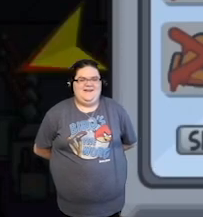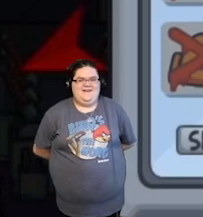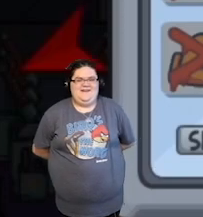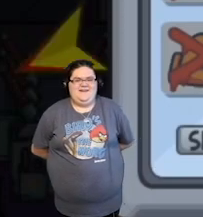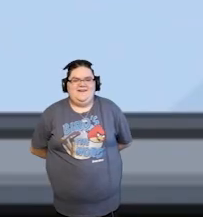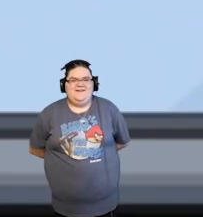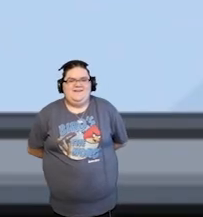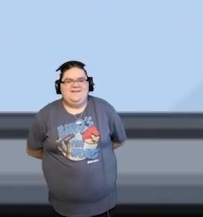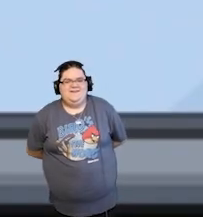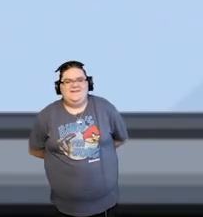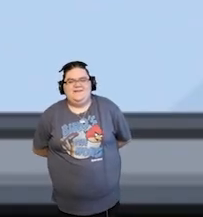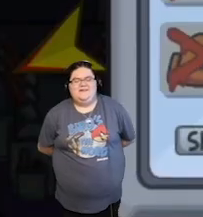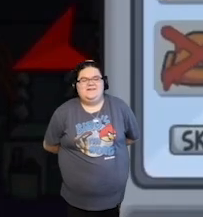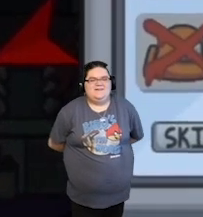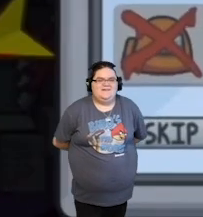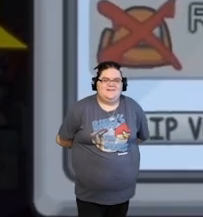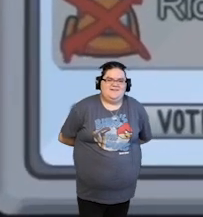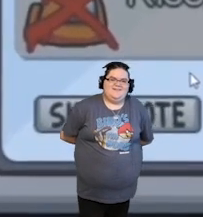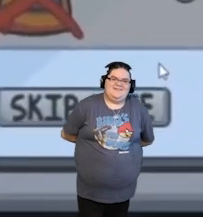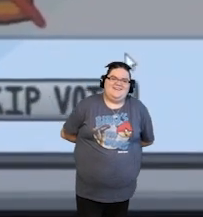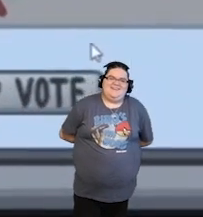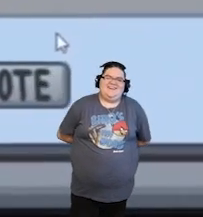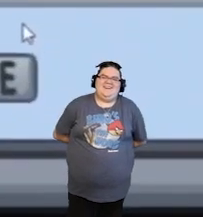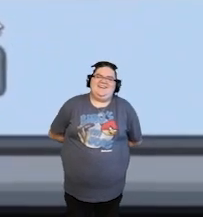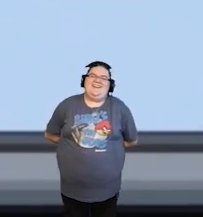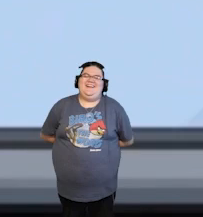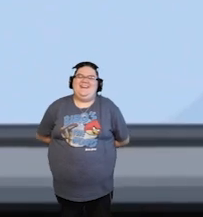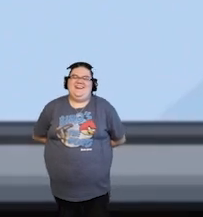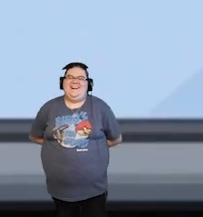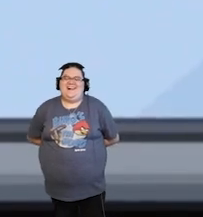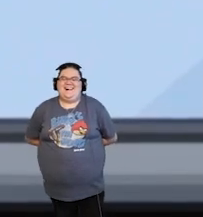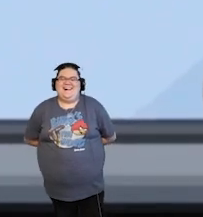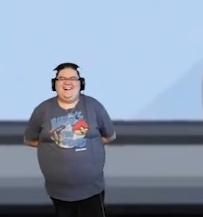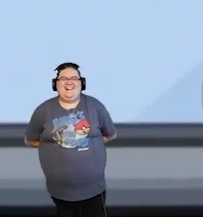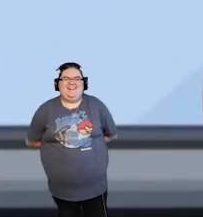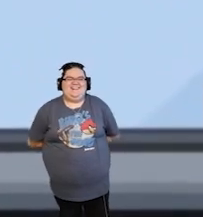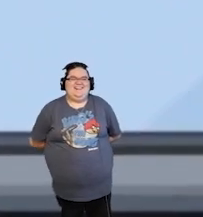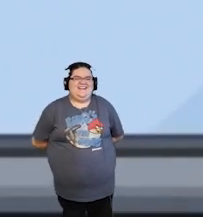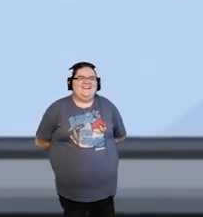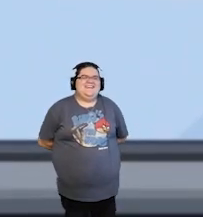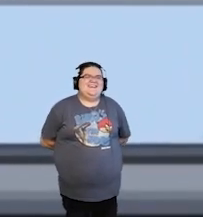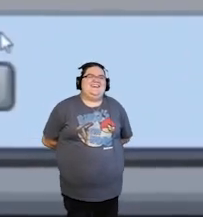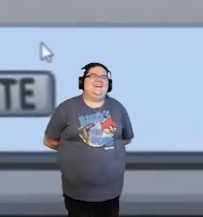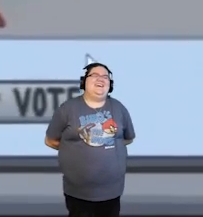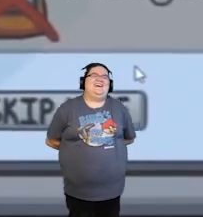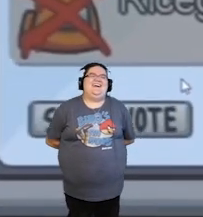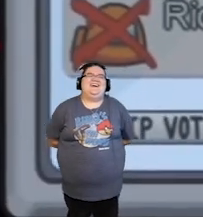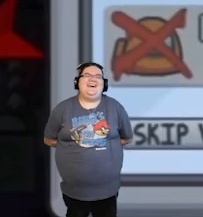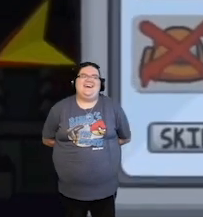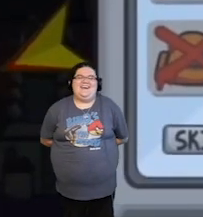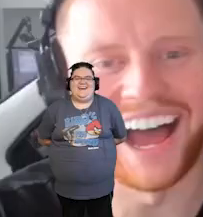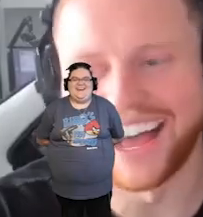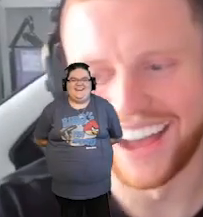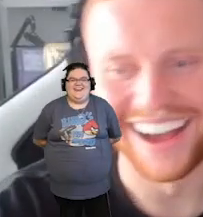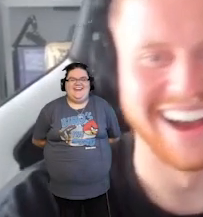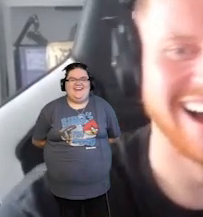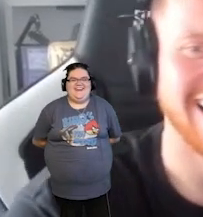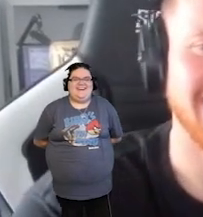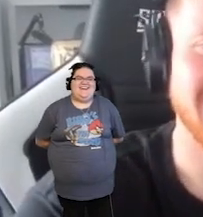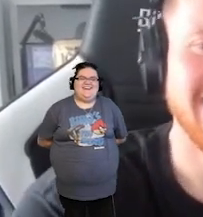I found Simon's. Oh. Where was it? Mate, you know exactly where Simon was, mate. Because it was Lachlan. Left.